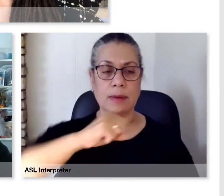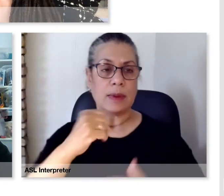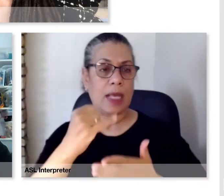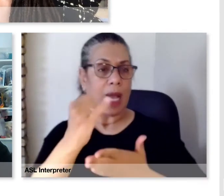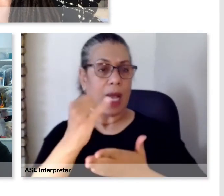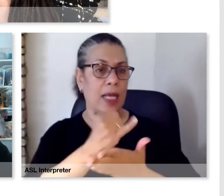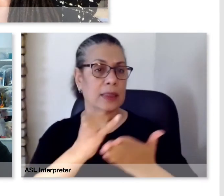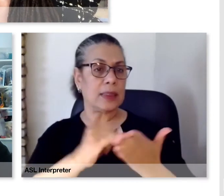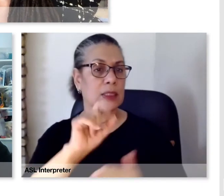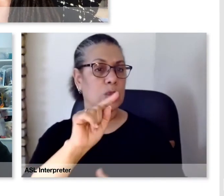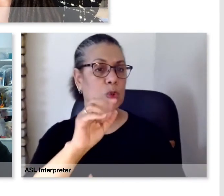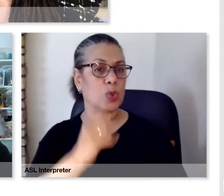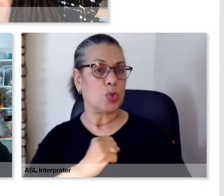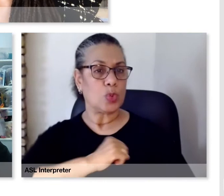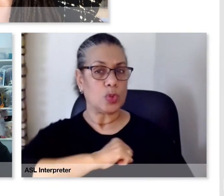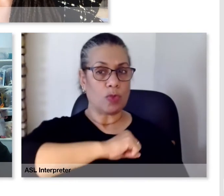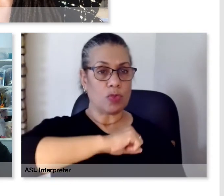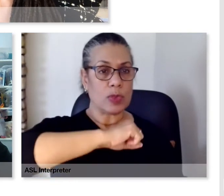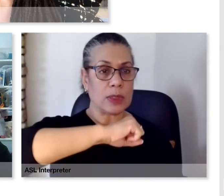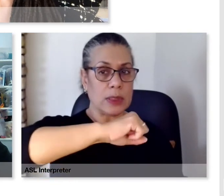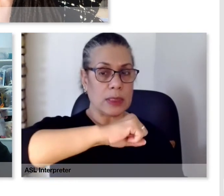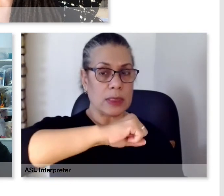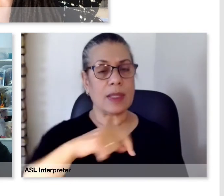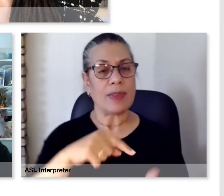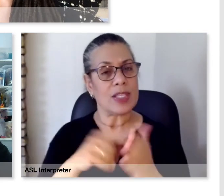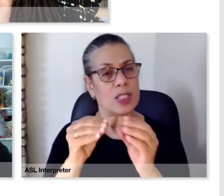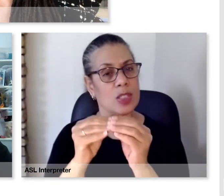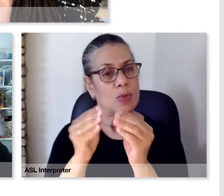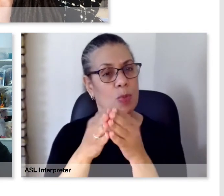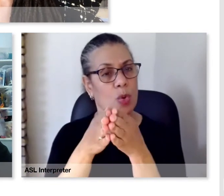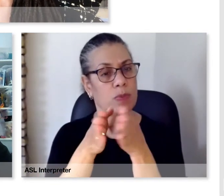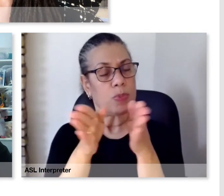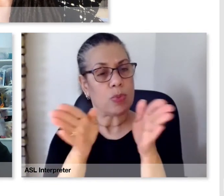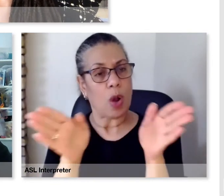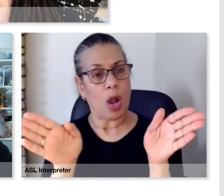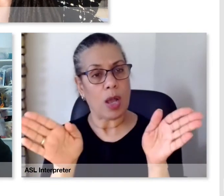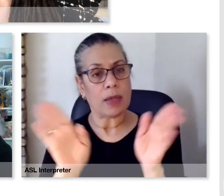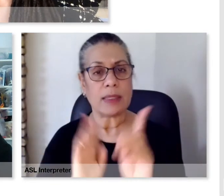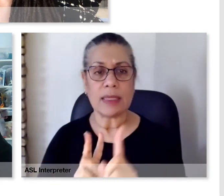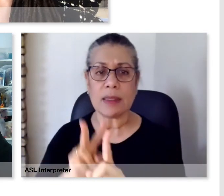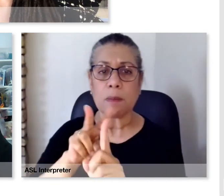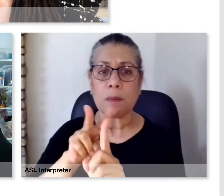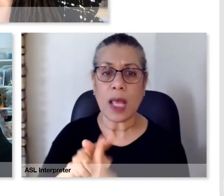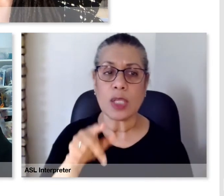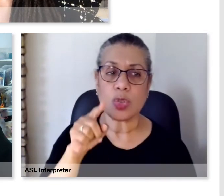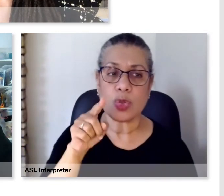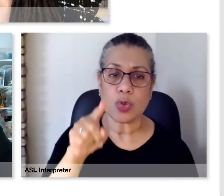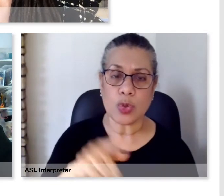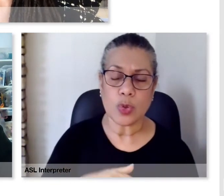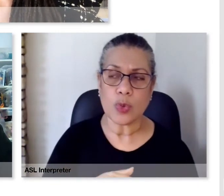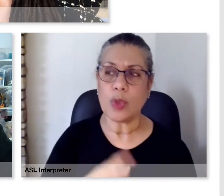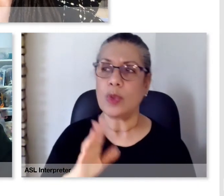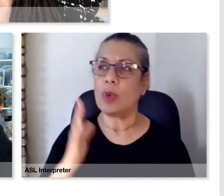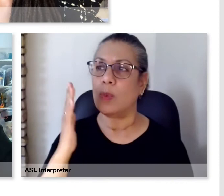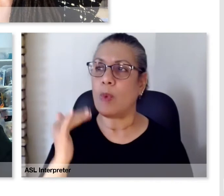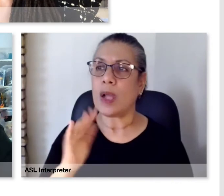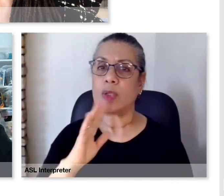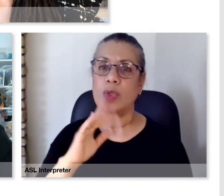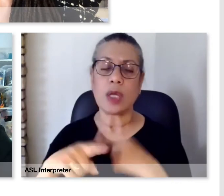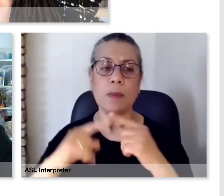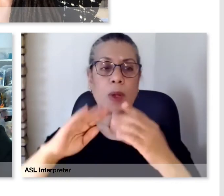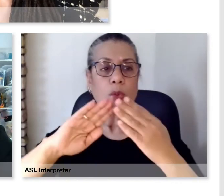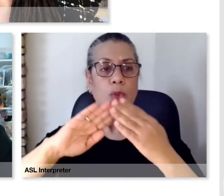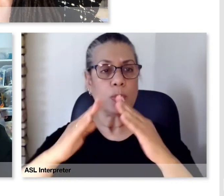resistance. You know, the question is broader, and I think it's relevant for you because you talk about communities and how communities